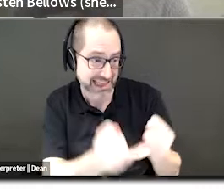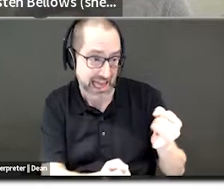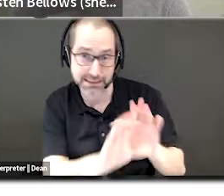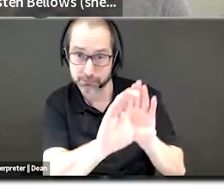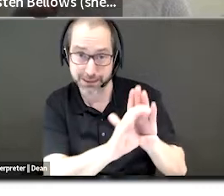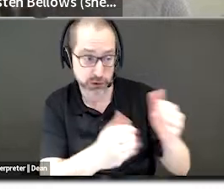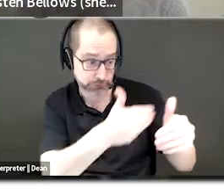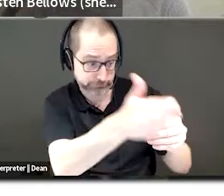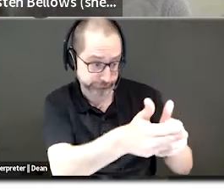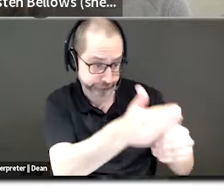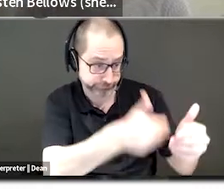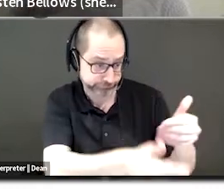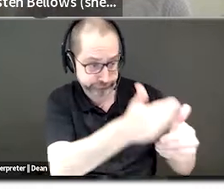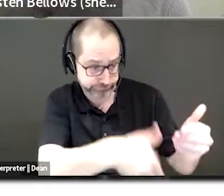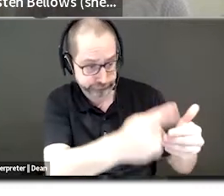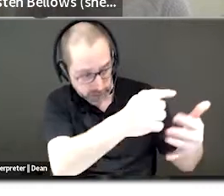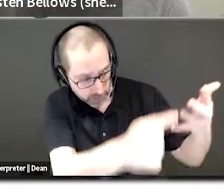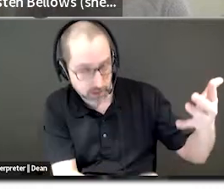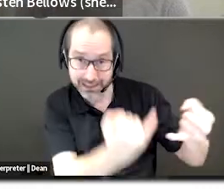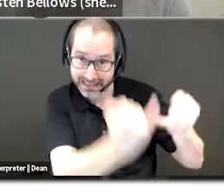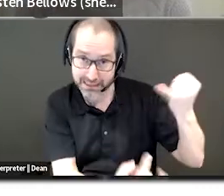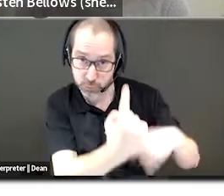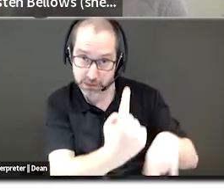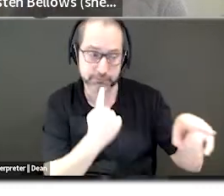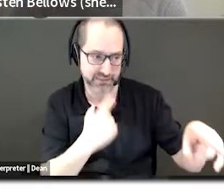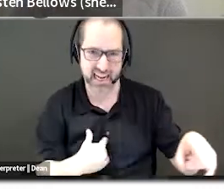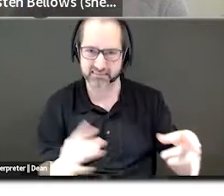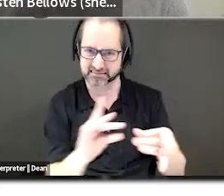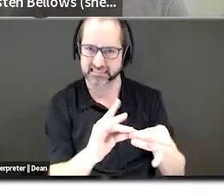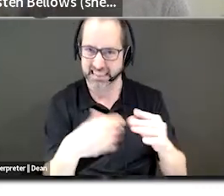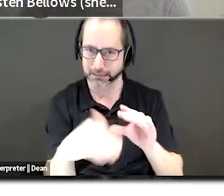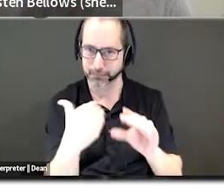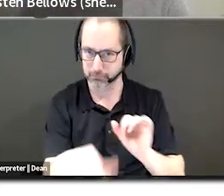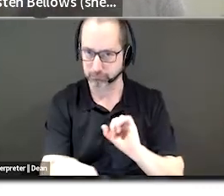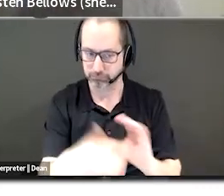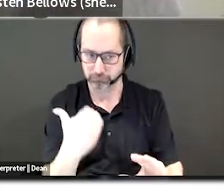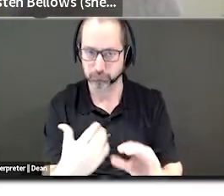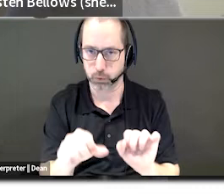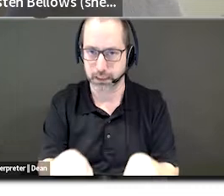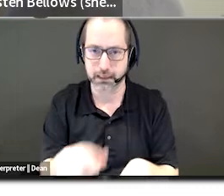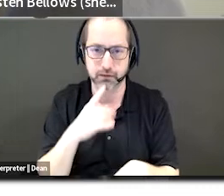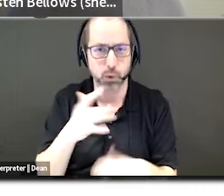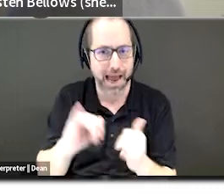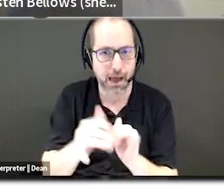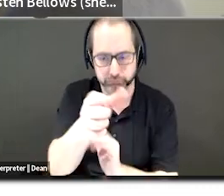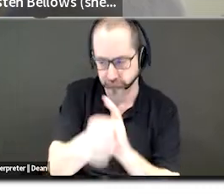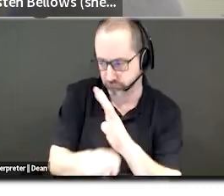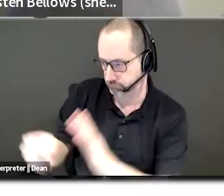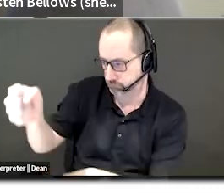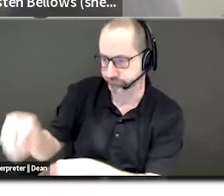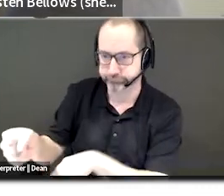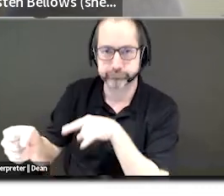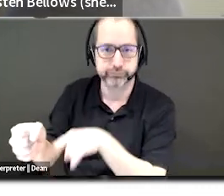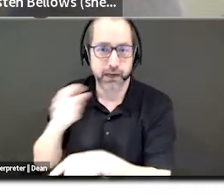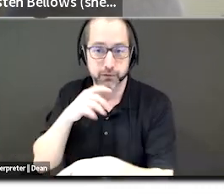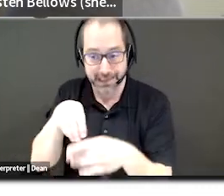how to go about going through intake and all of that stuff. And we offer in-person and virtual classes as well.